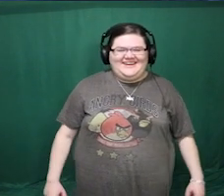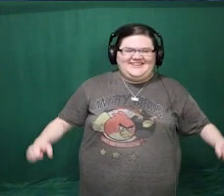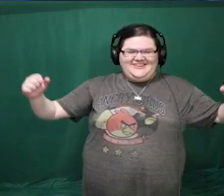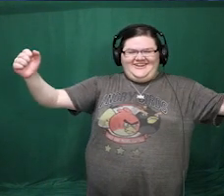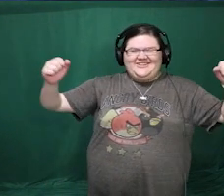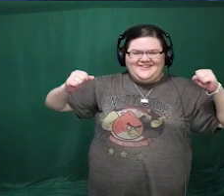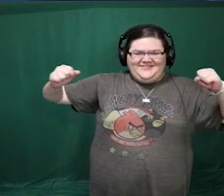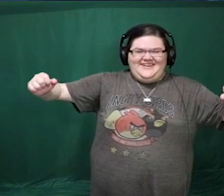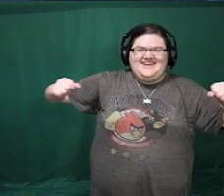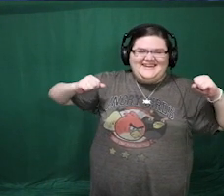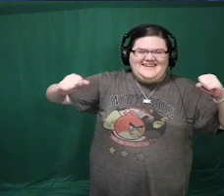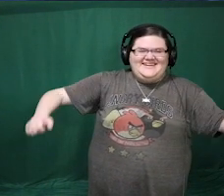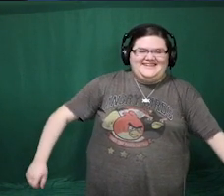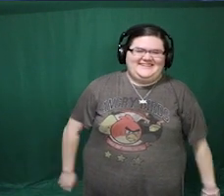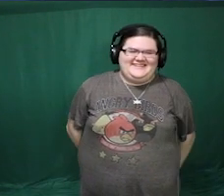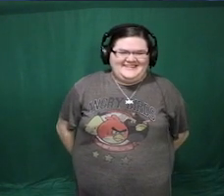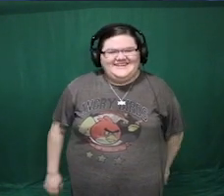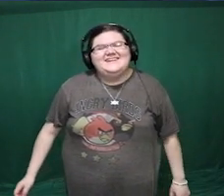Geography! Geography!